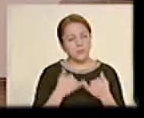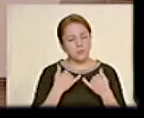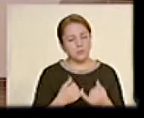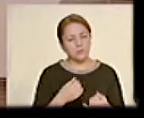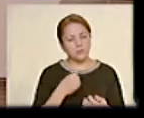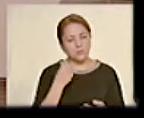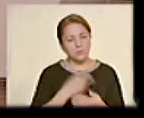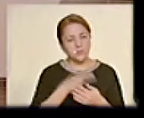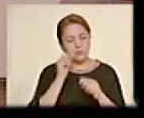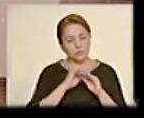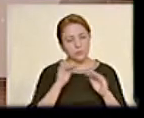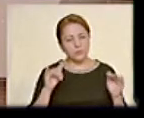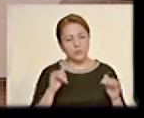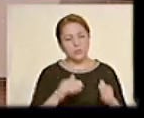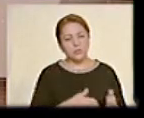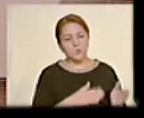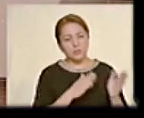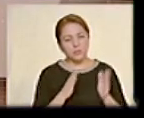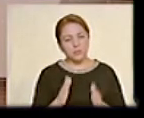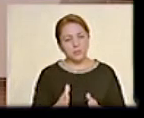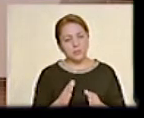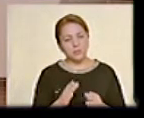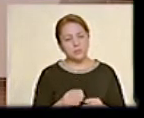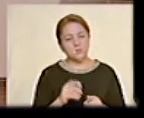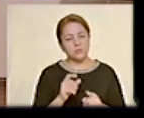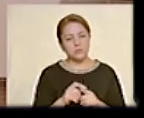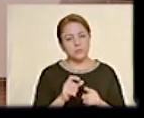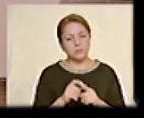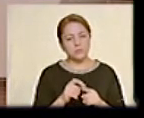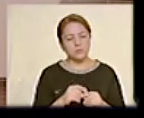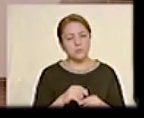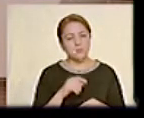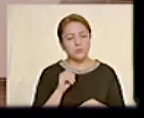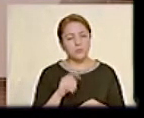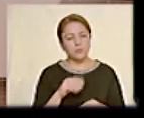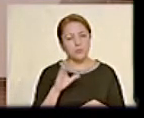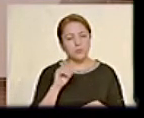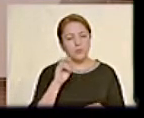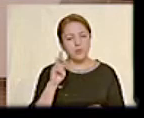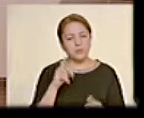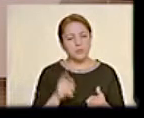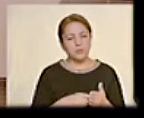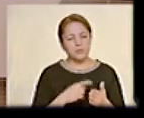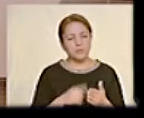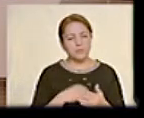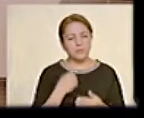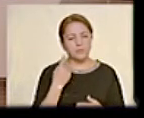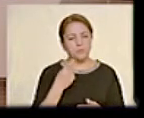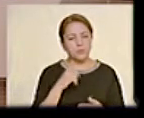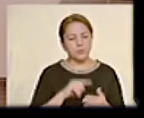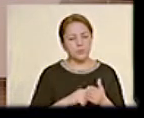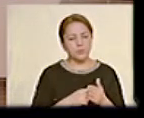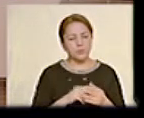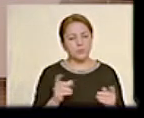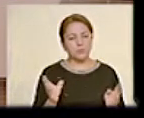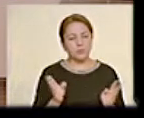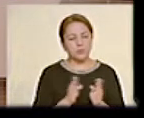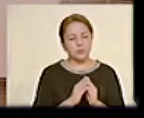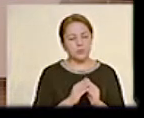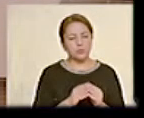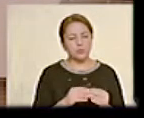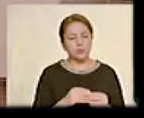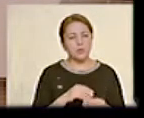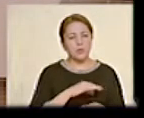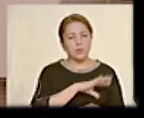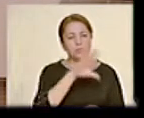aziz o'quvchilar, keling keyingi tushunchamizga to'xtalib o'taylik. Bu veb sahifalarimizni bir nuqtada birlashtiruvchi, ya'ni